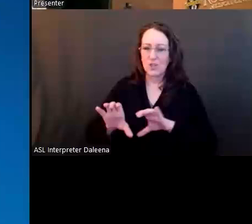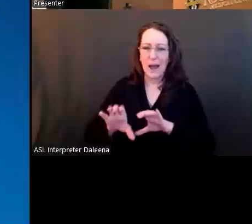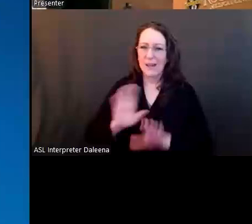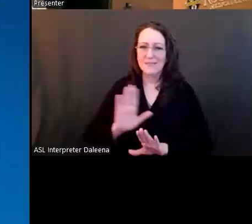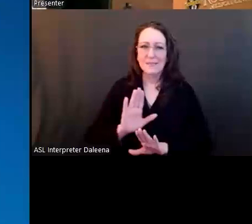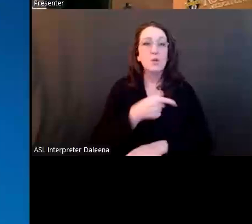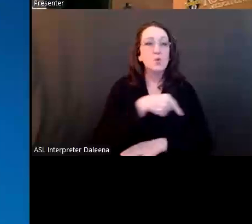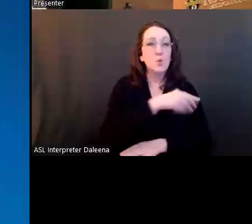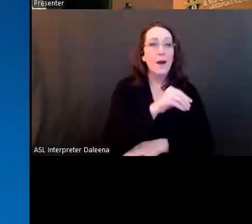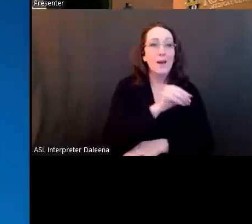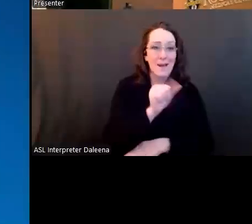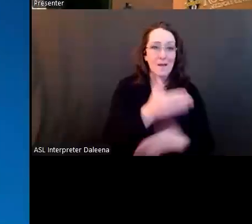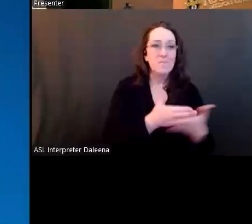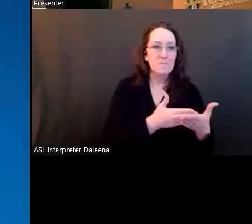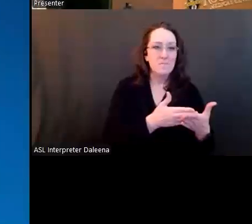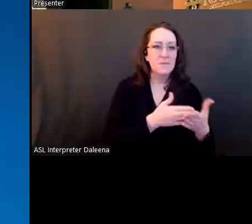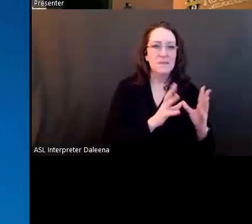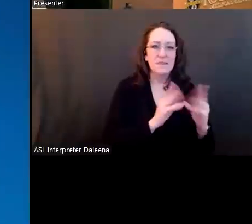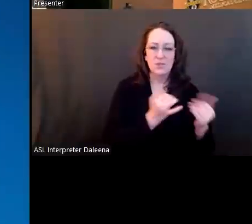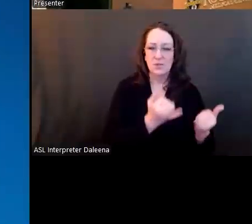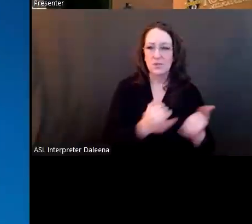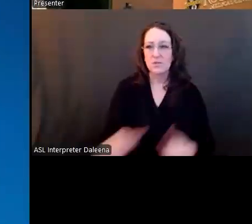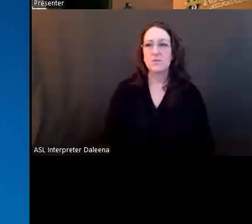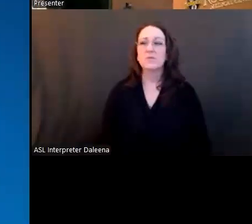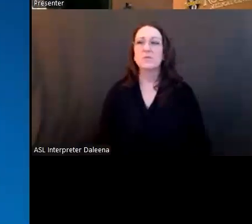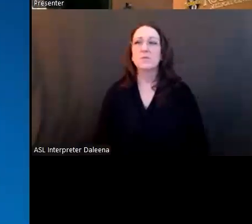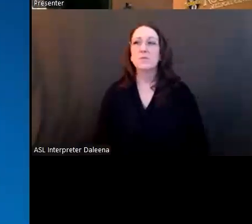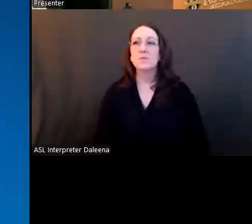Q&A portion of the session.